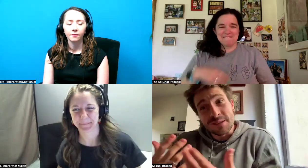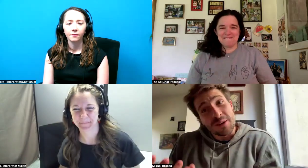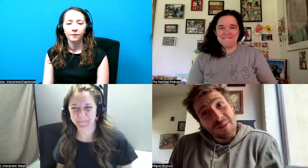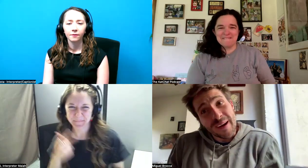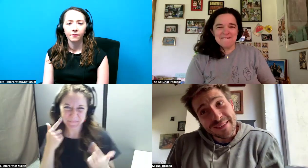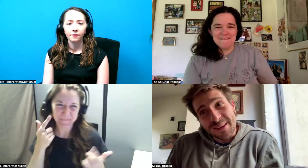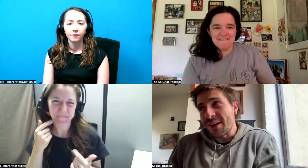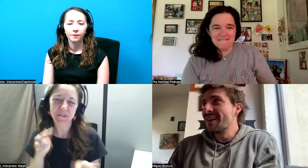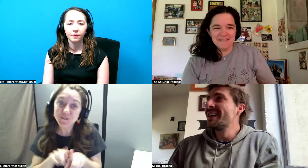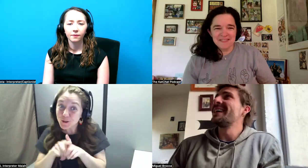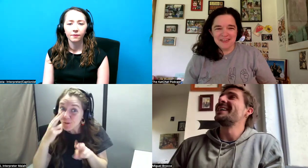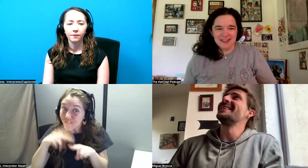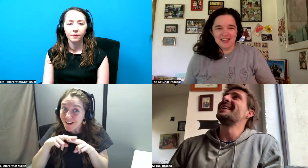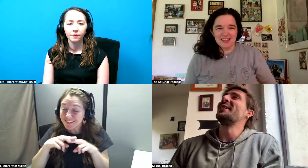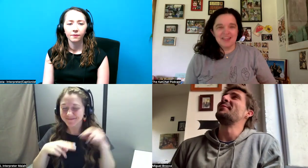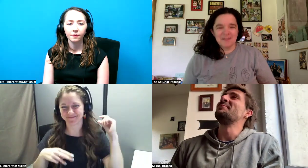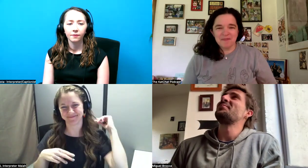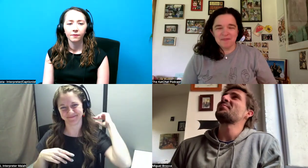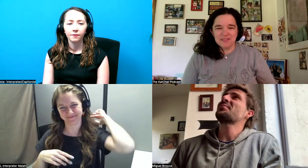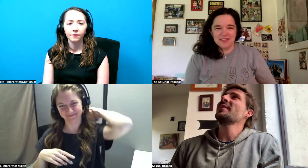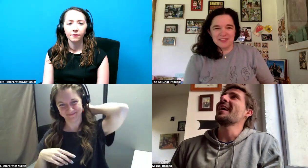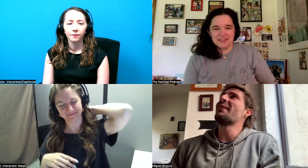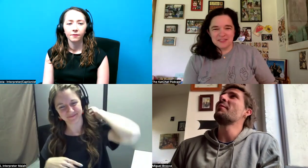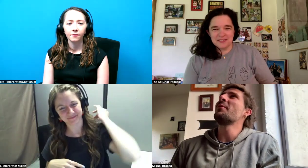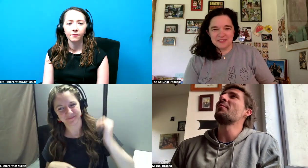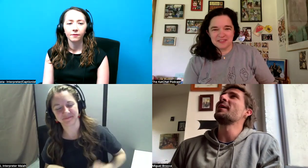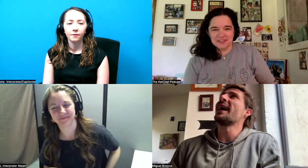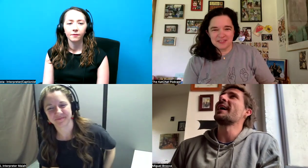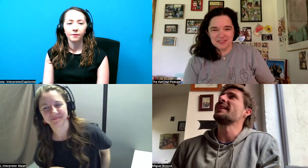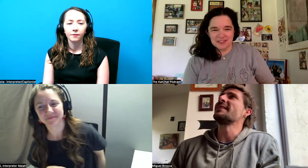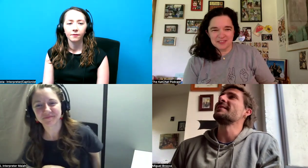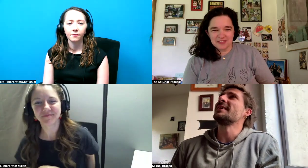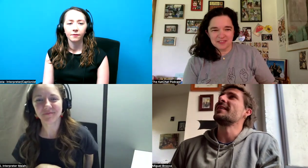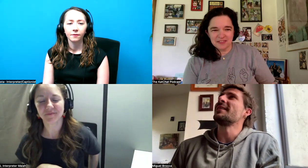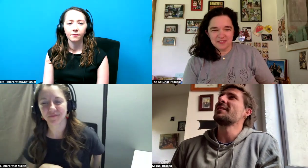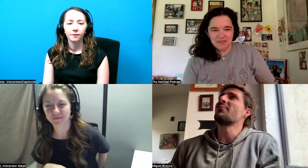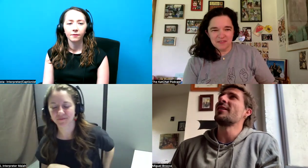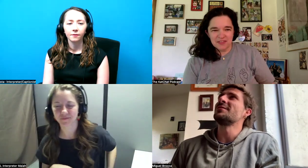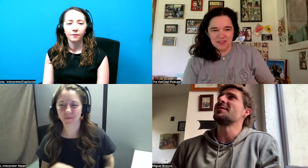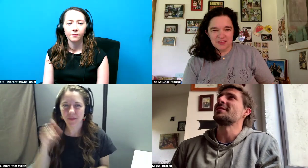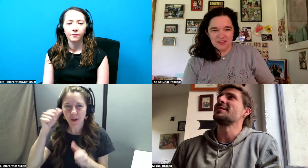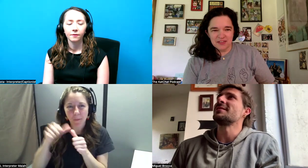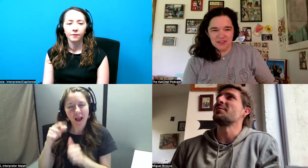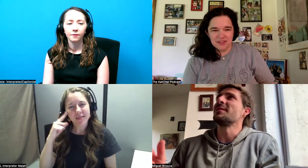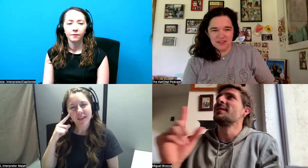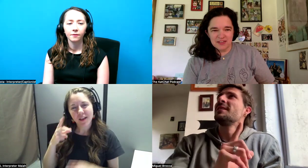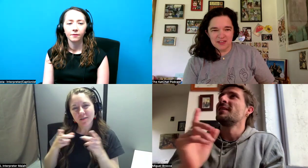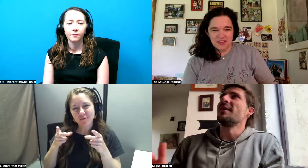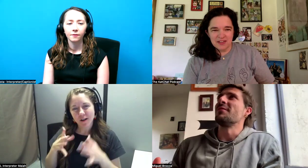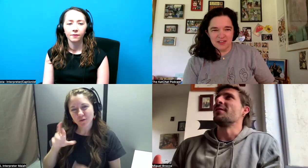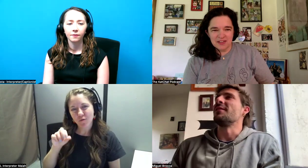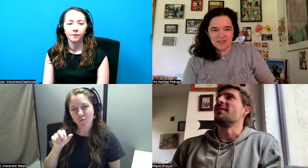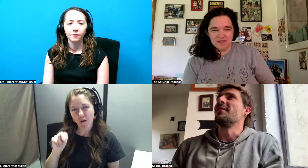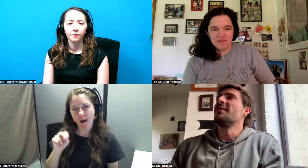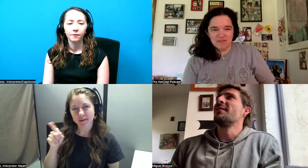which is also fun, you know. And I remember we had like this. I think Ron suggested some